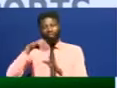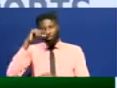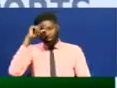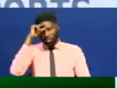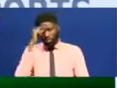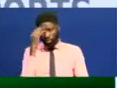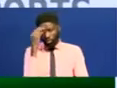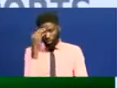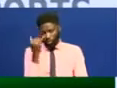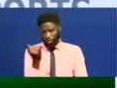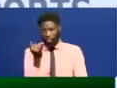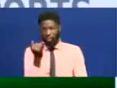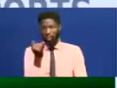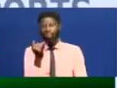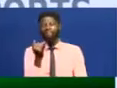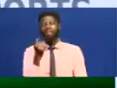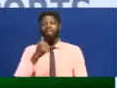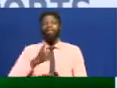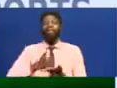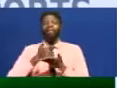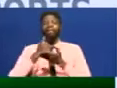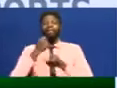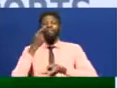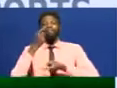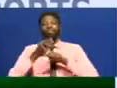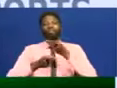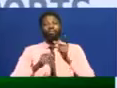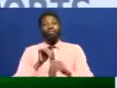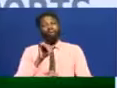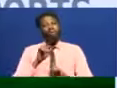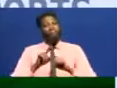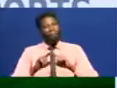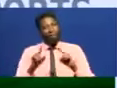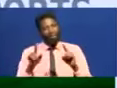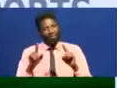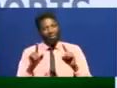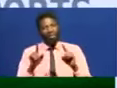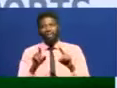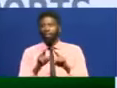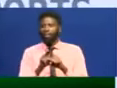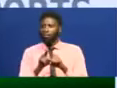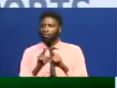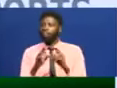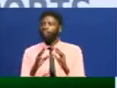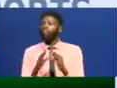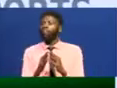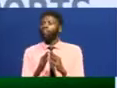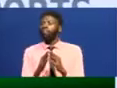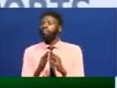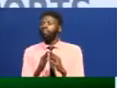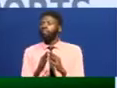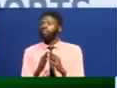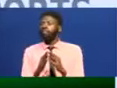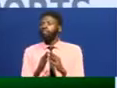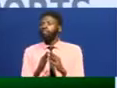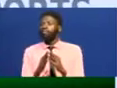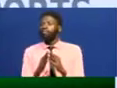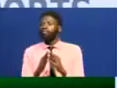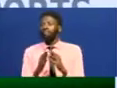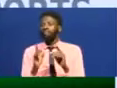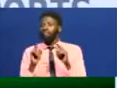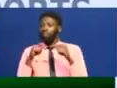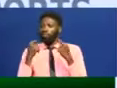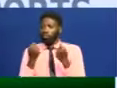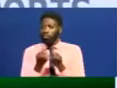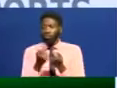being an incredible part of this journey. But above all else, the team that has